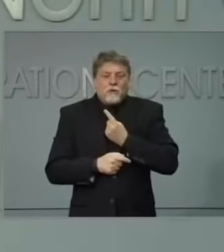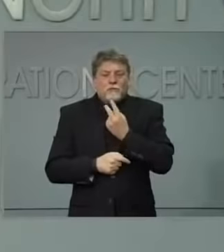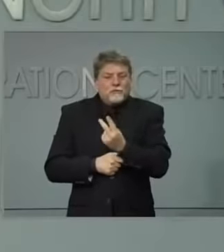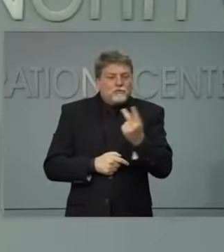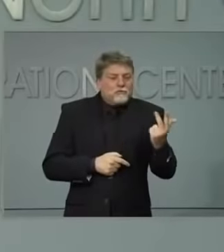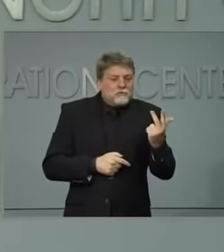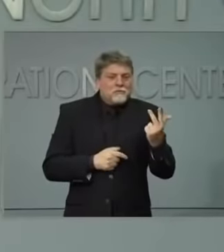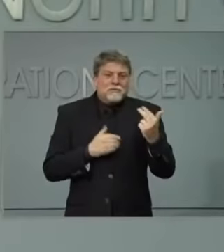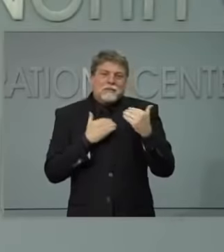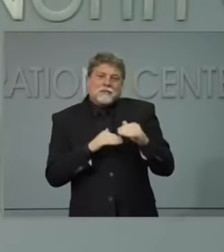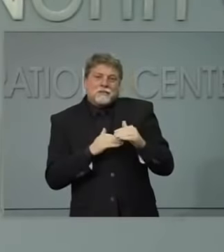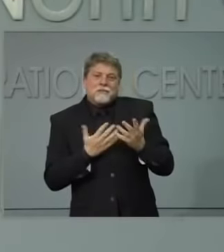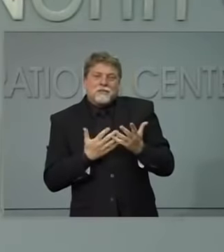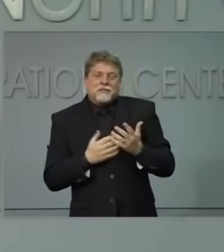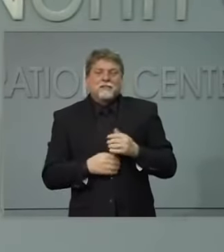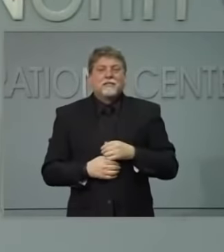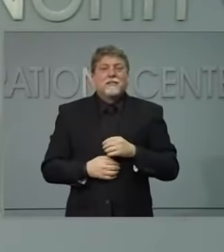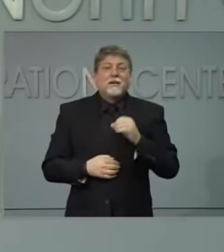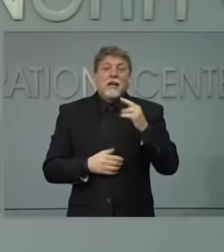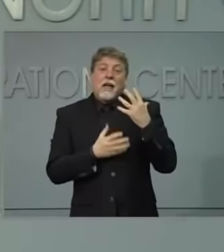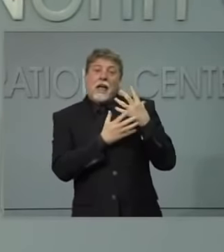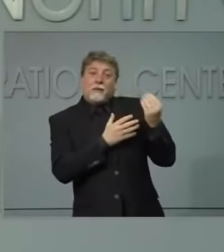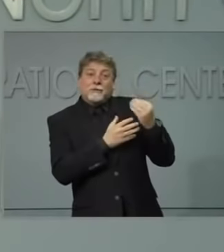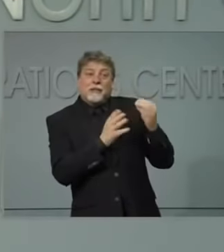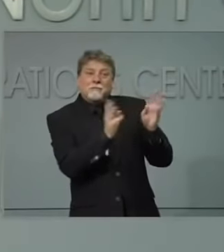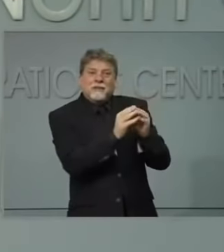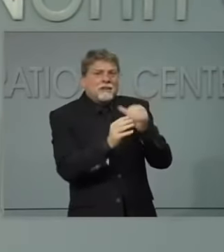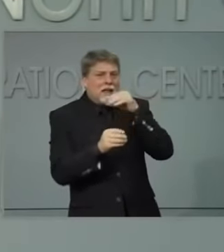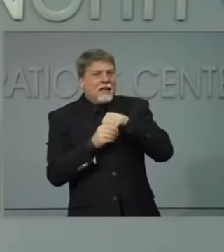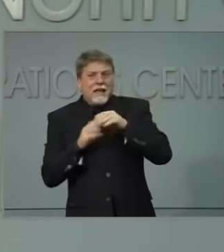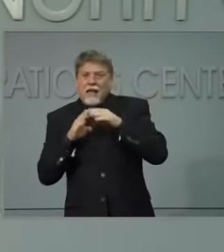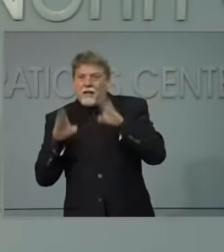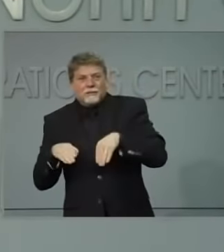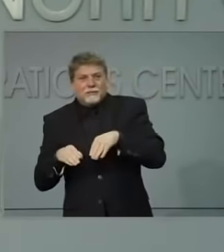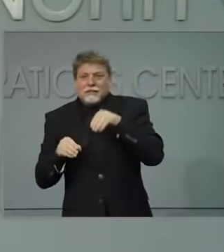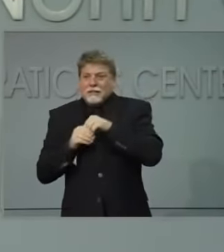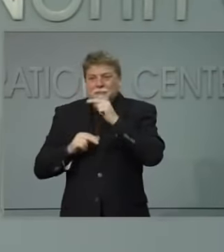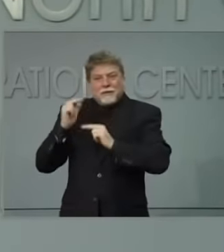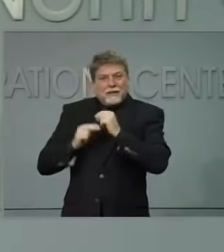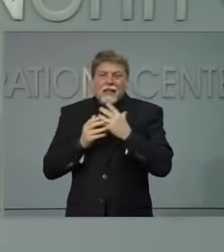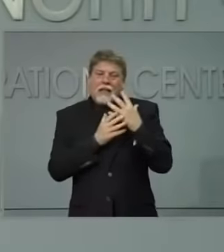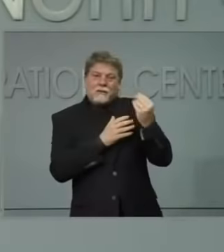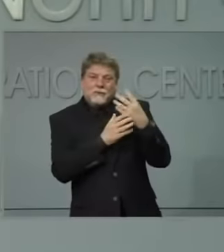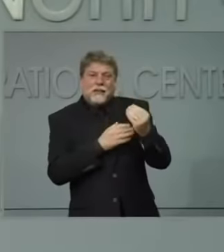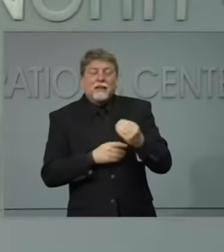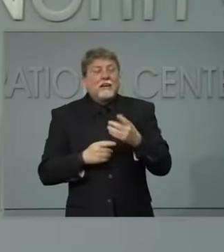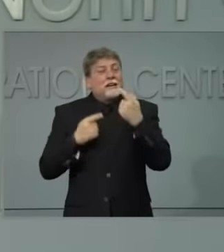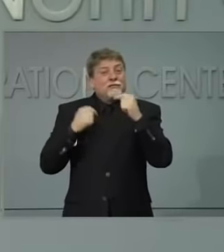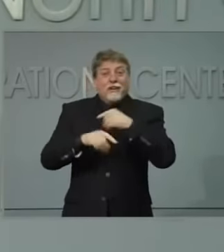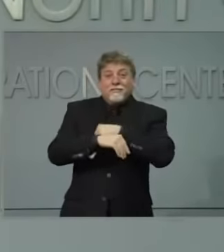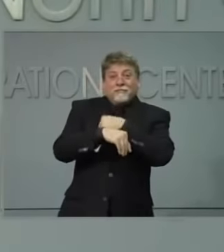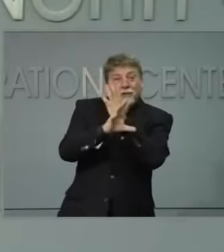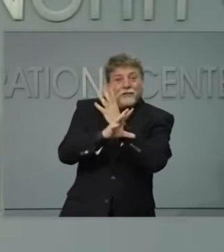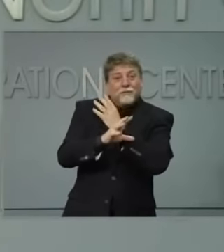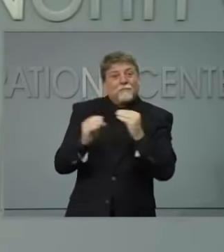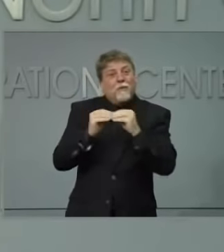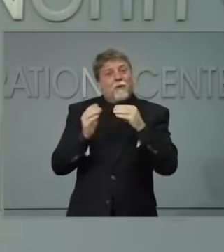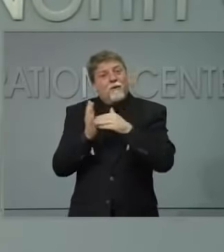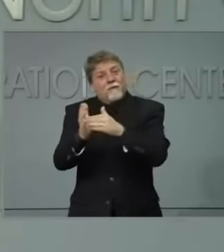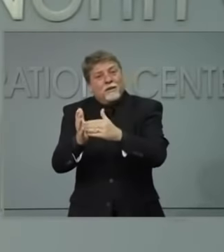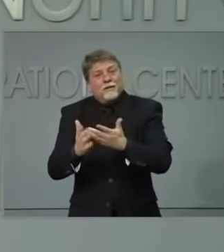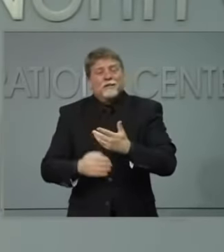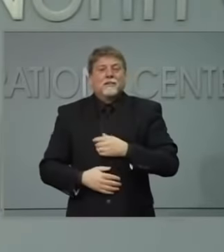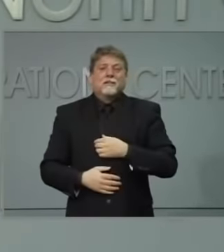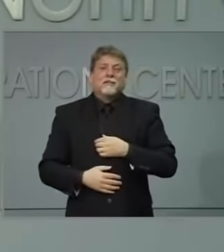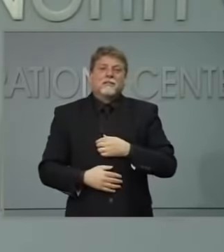online. Stay home when you can. And under this order, be sure you do so by 10 p.m.